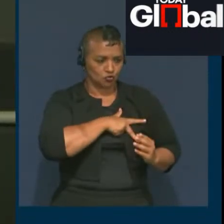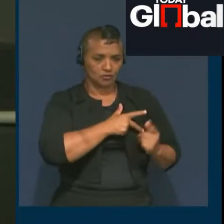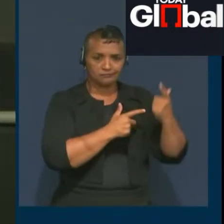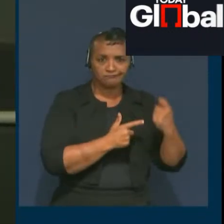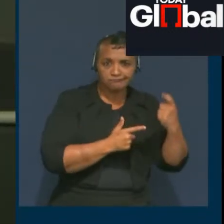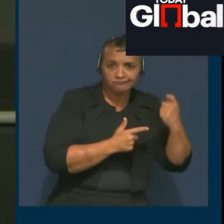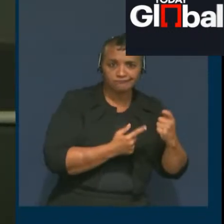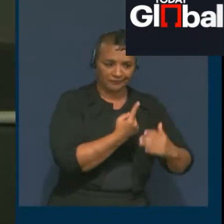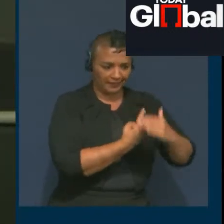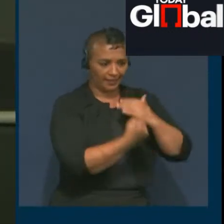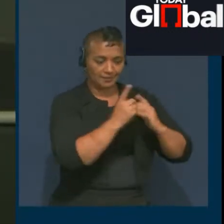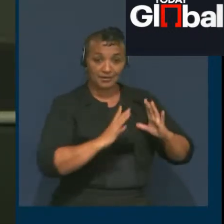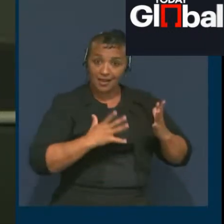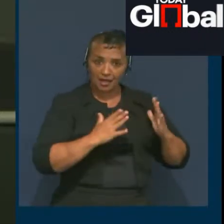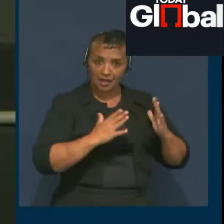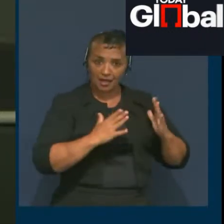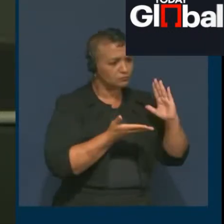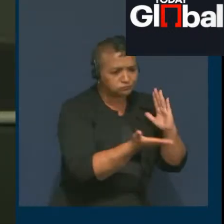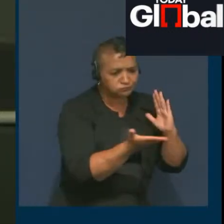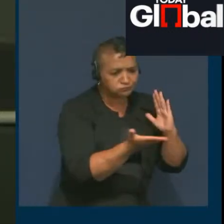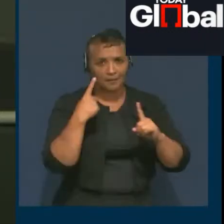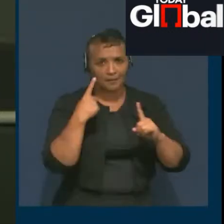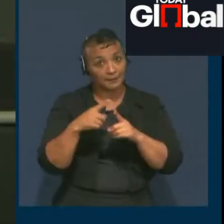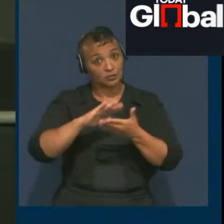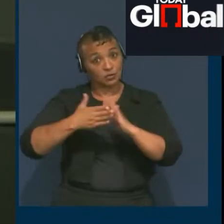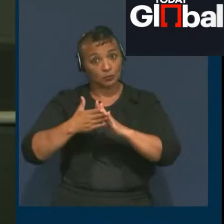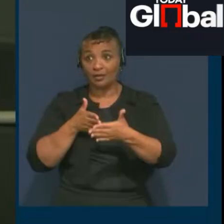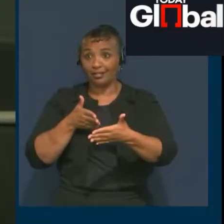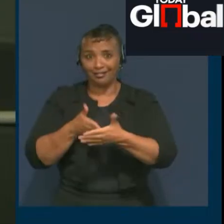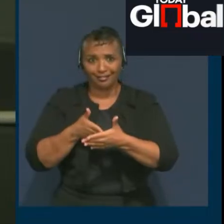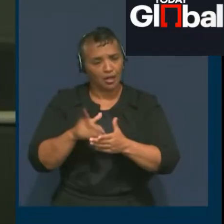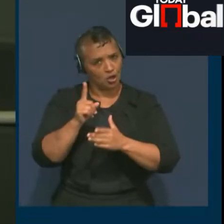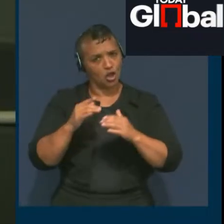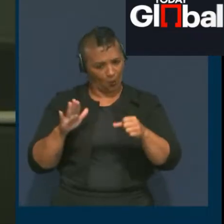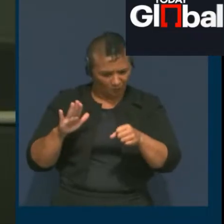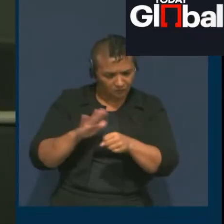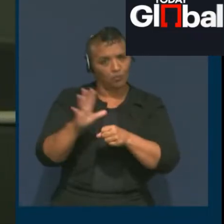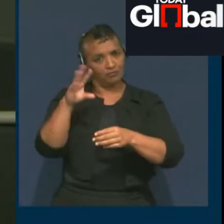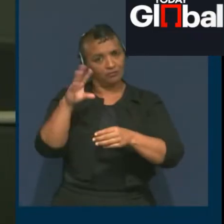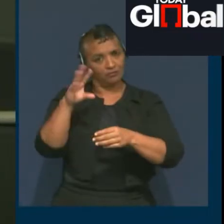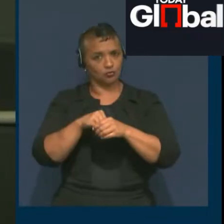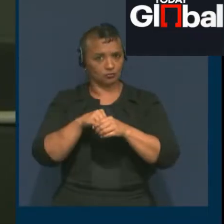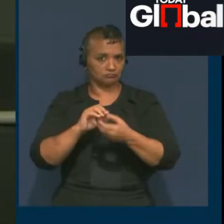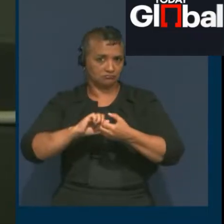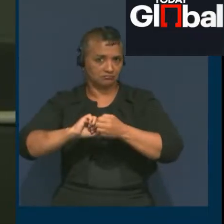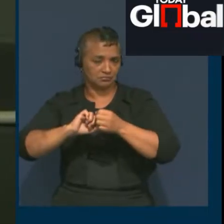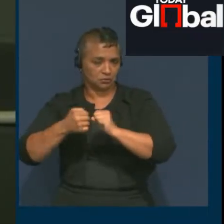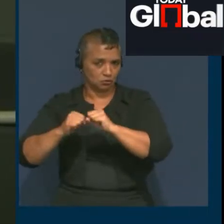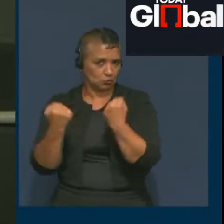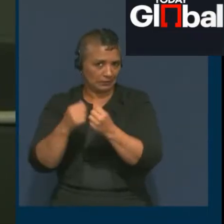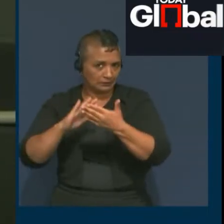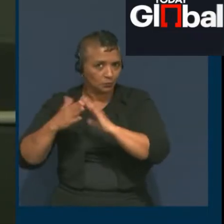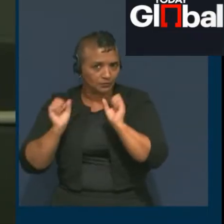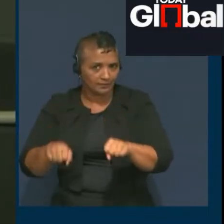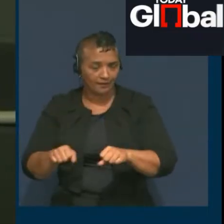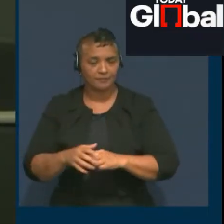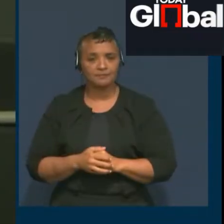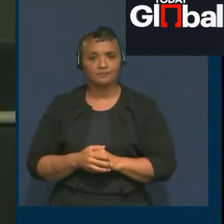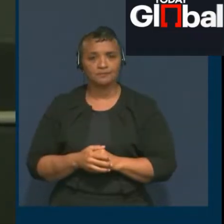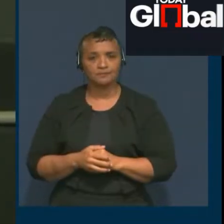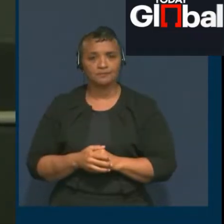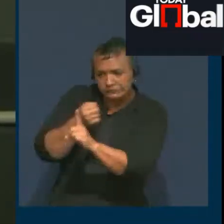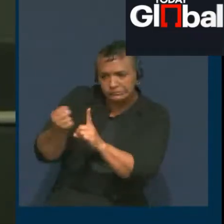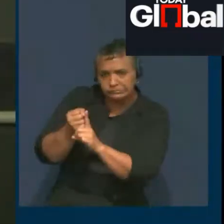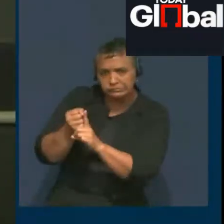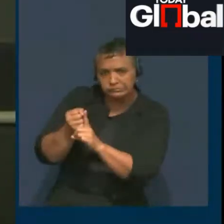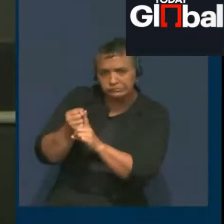living, and full participation in society. It also strengthens protection from neglect, abuse,